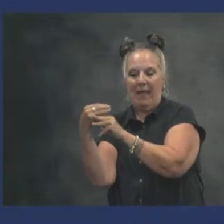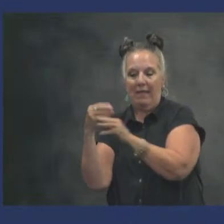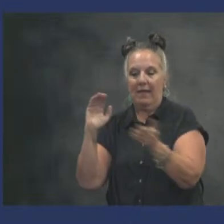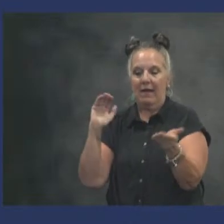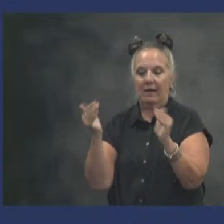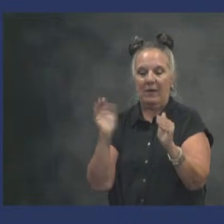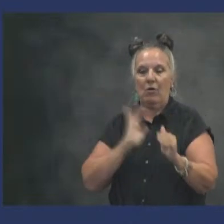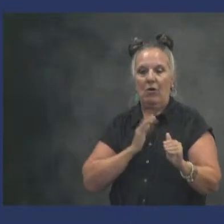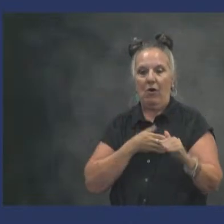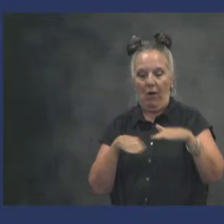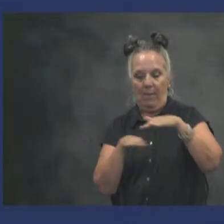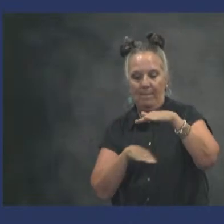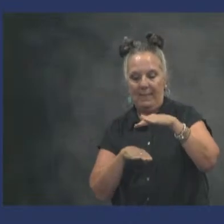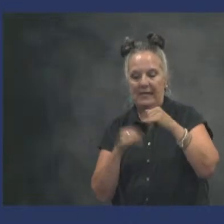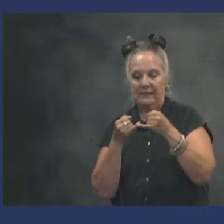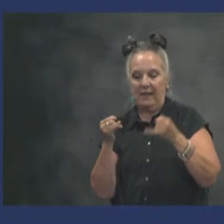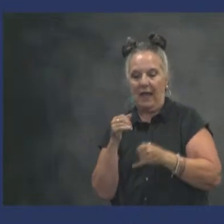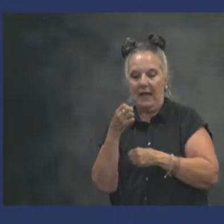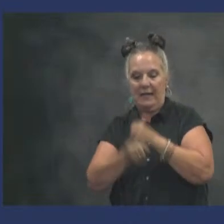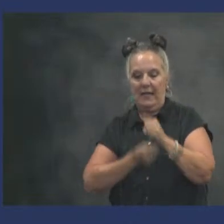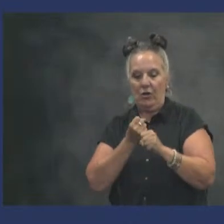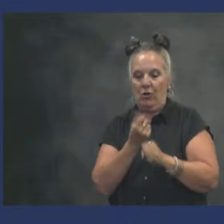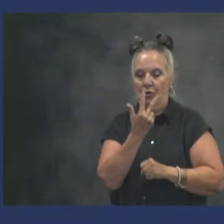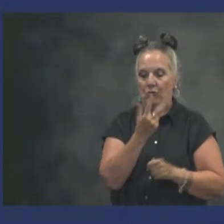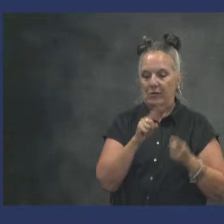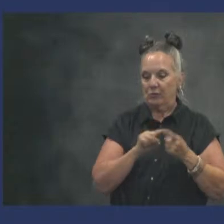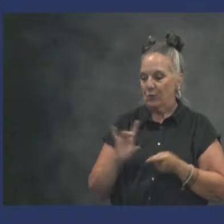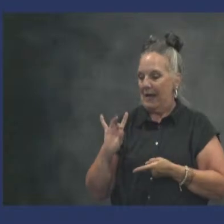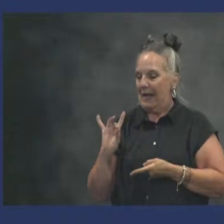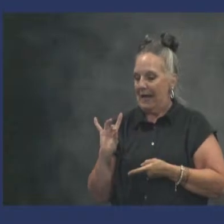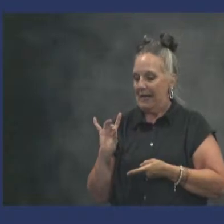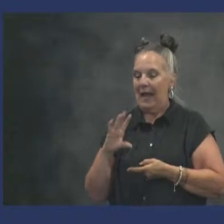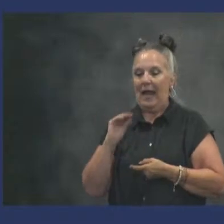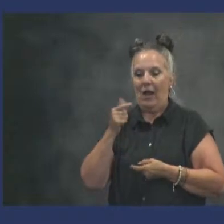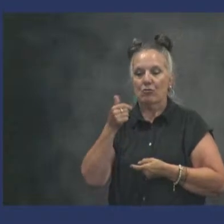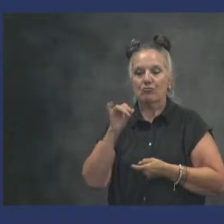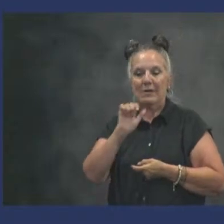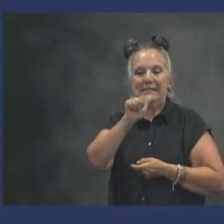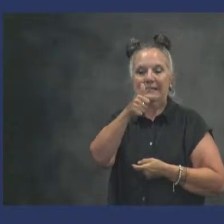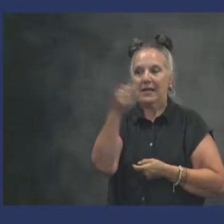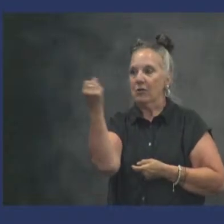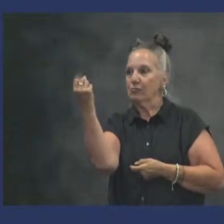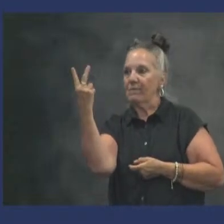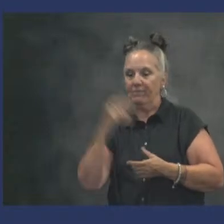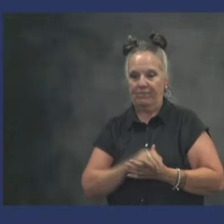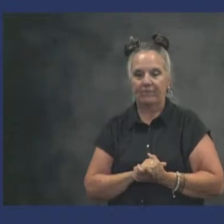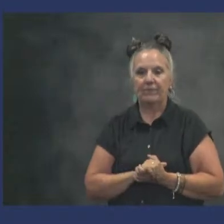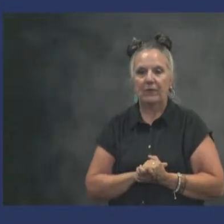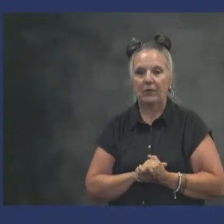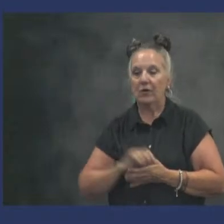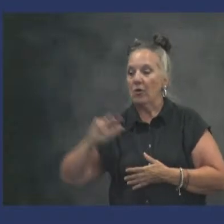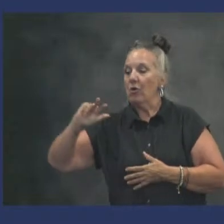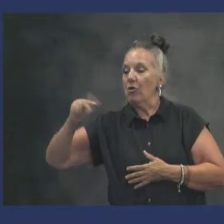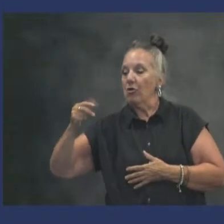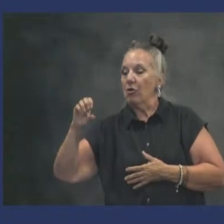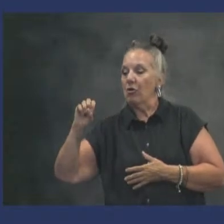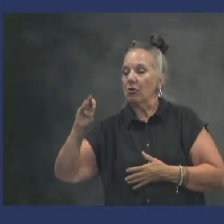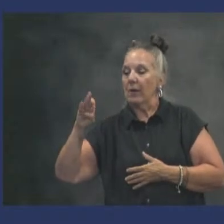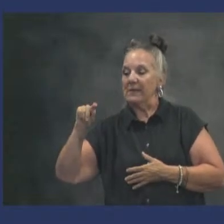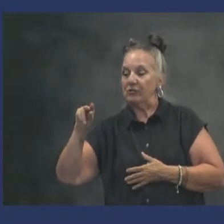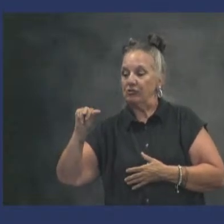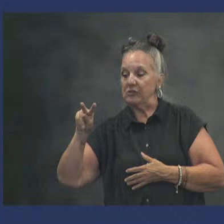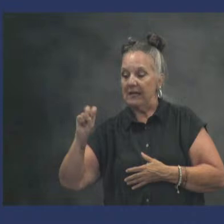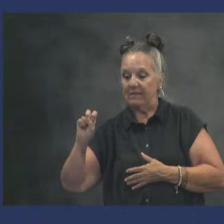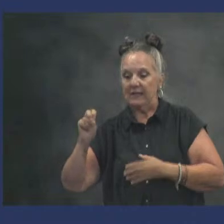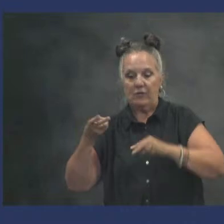the baseline year from grades 3 to 8 and grade 10 and 12. The third objective is to increase